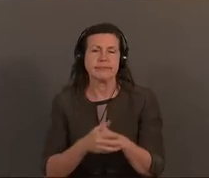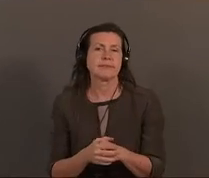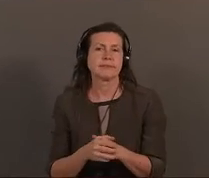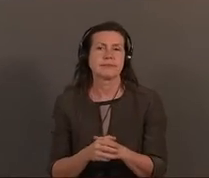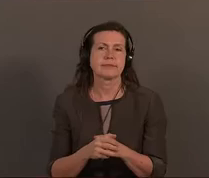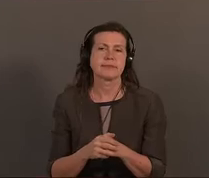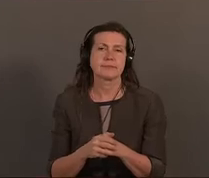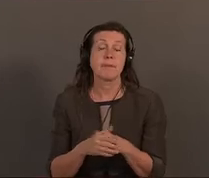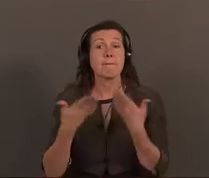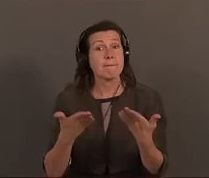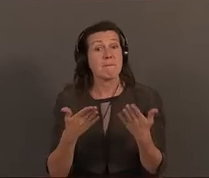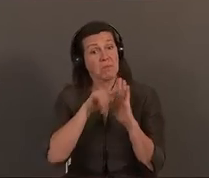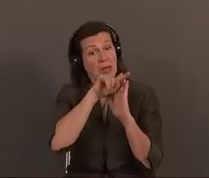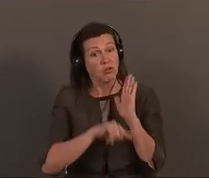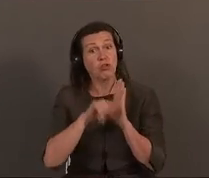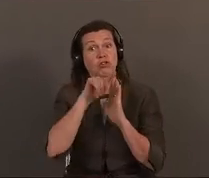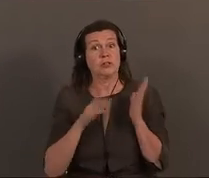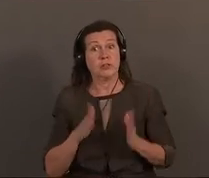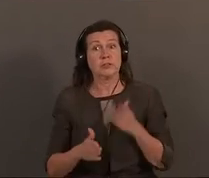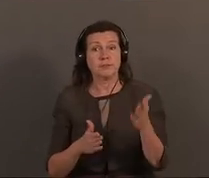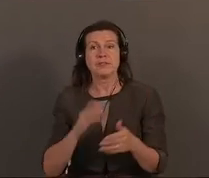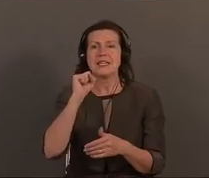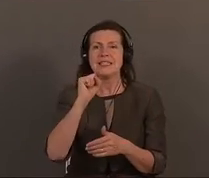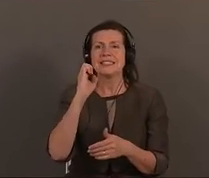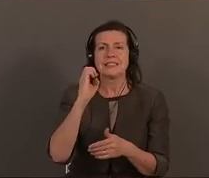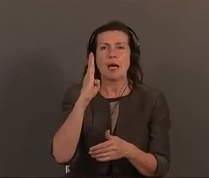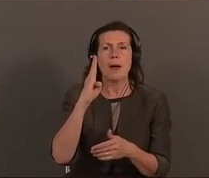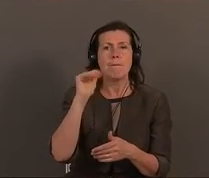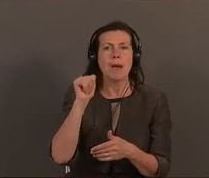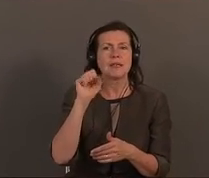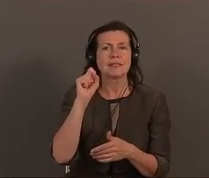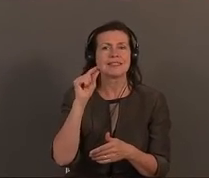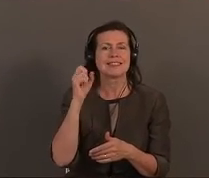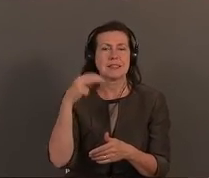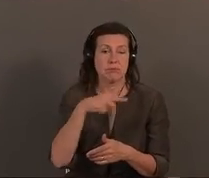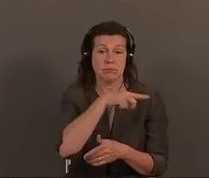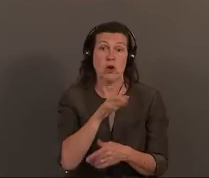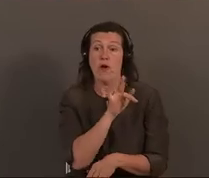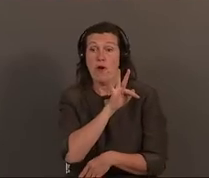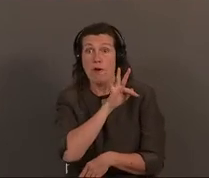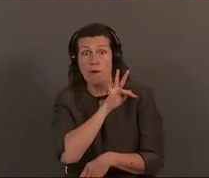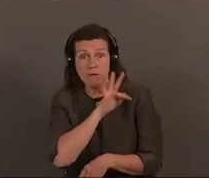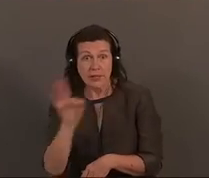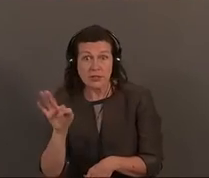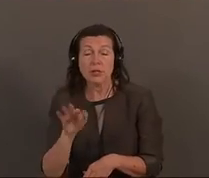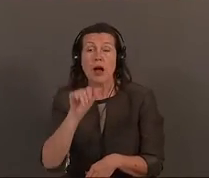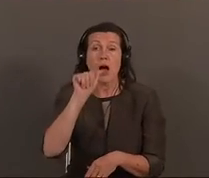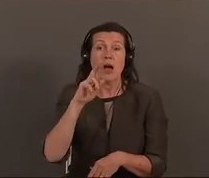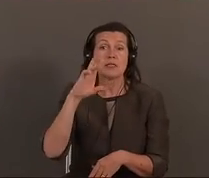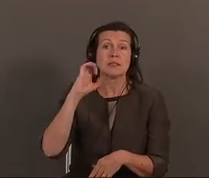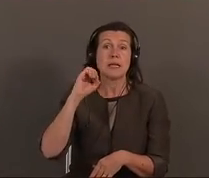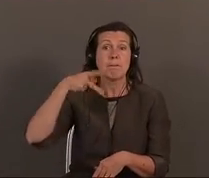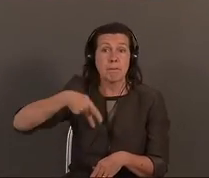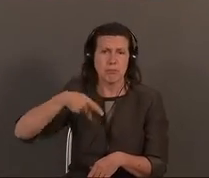to the regulators. With you, Sébastien Soriano, you chair the French ARCEP in a very vigorous